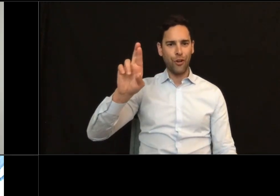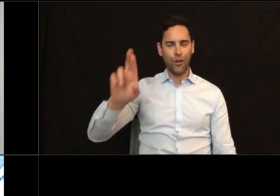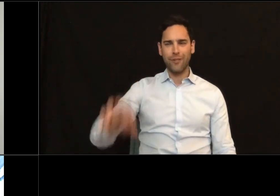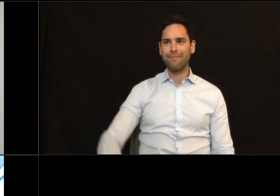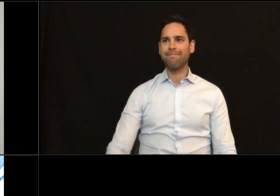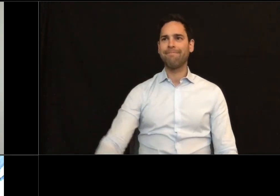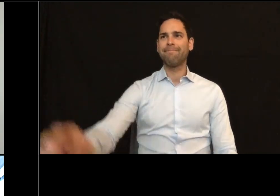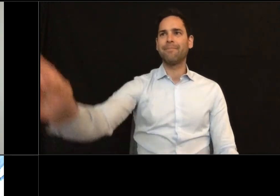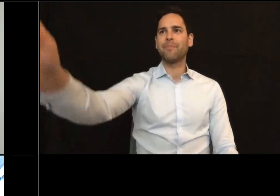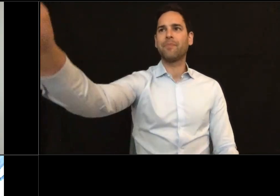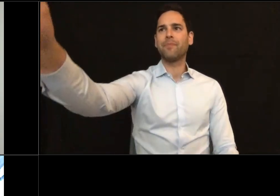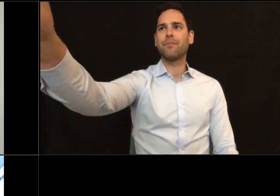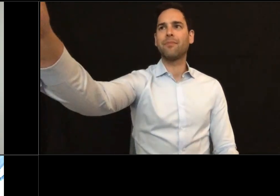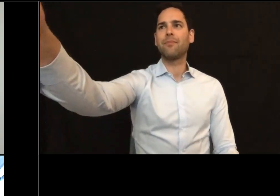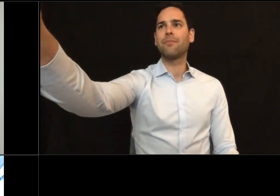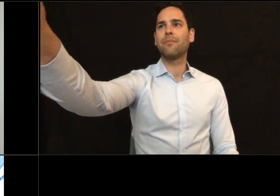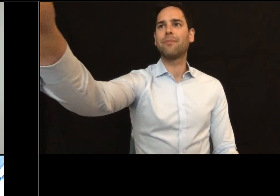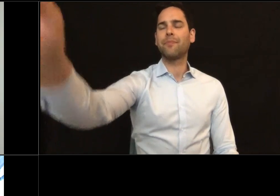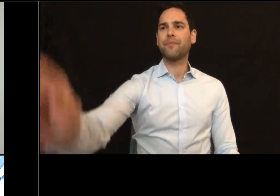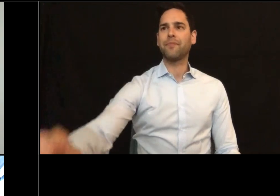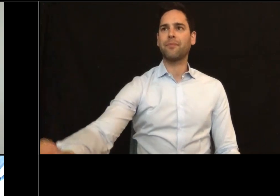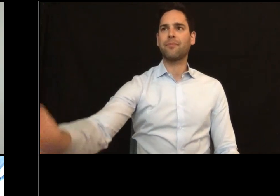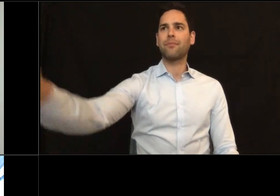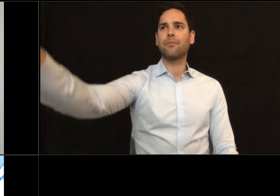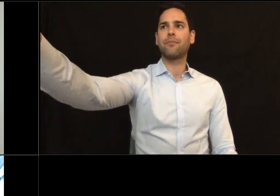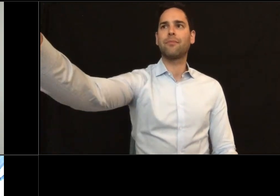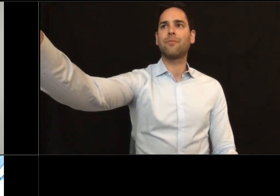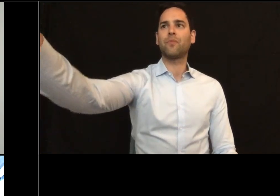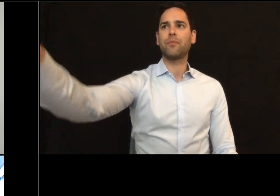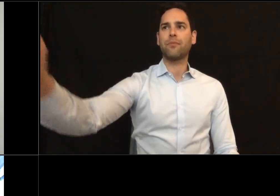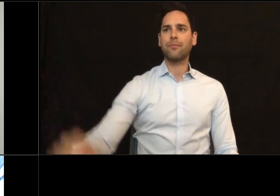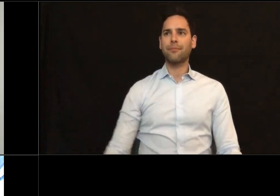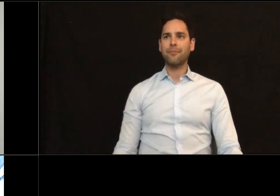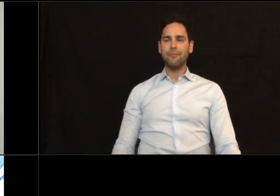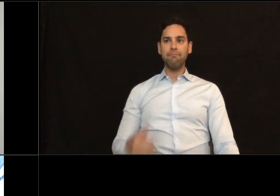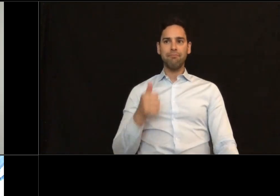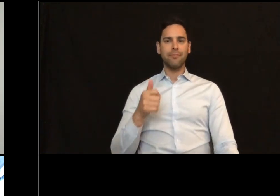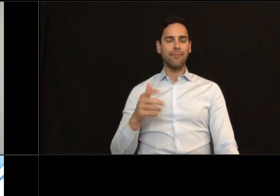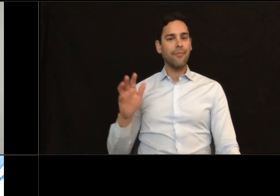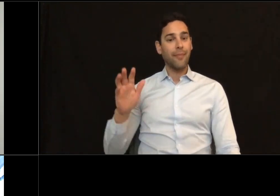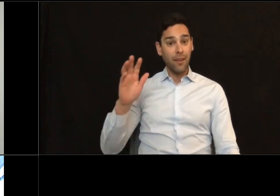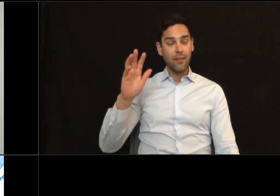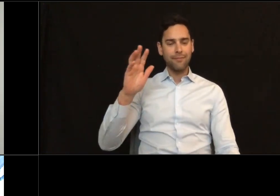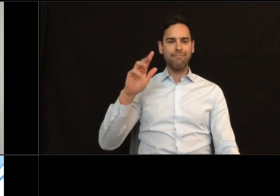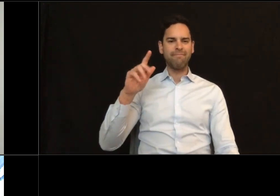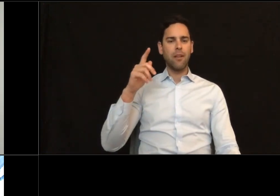Thank you. The first your slides, Tyler. For Tyler, having looked at